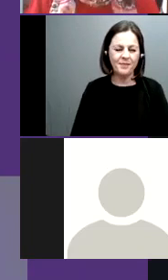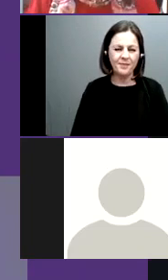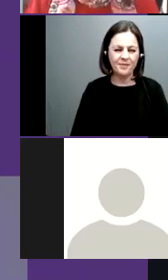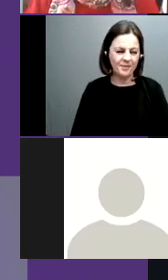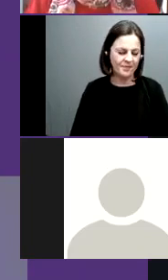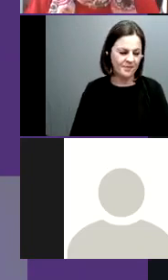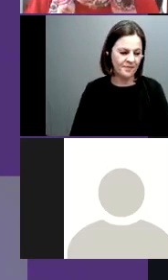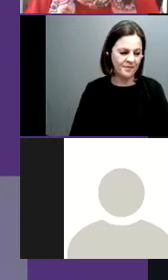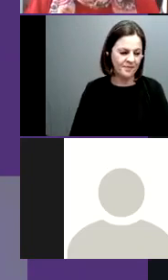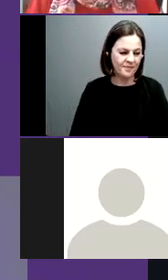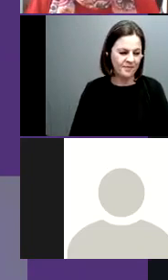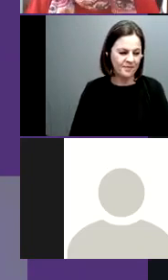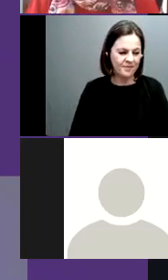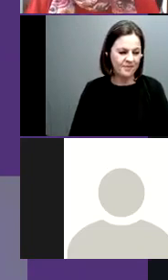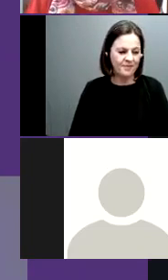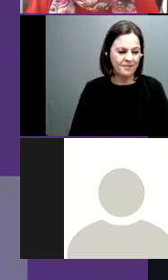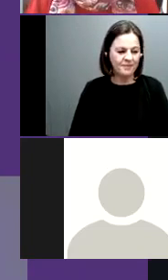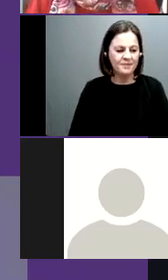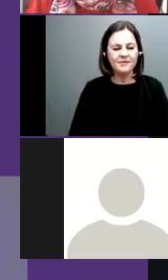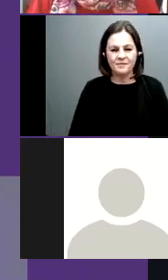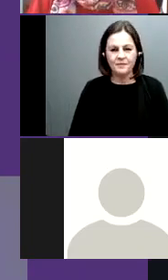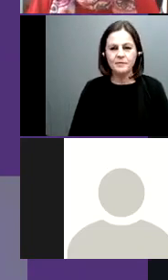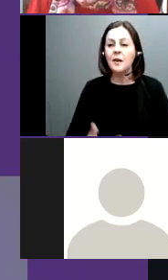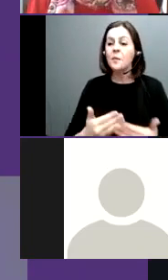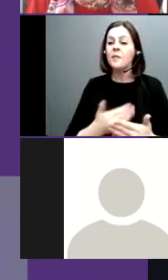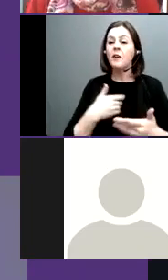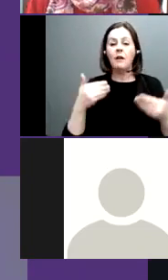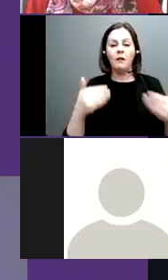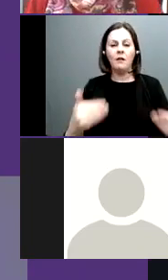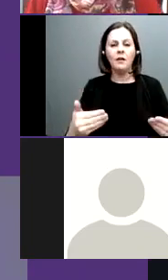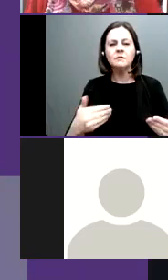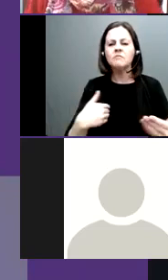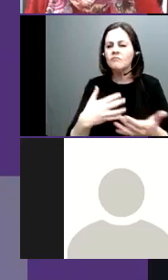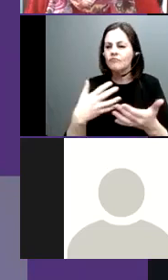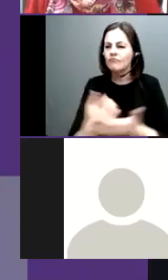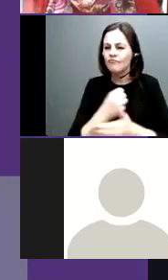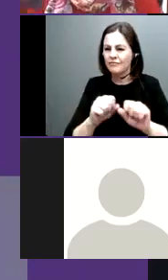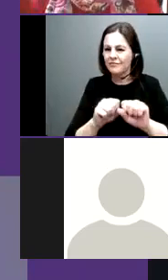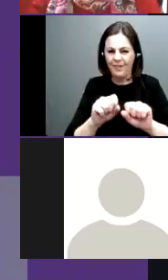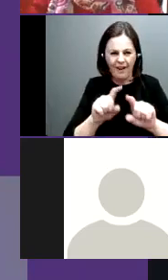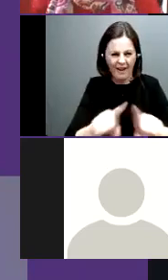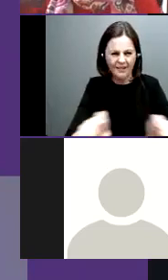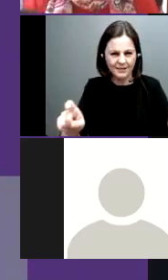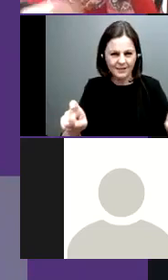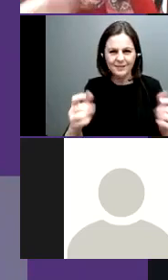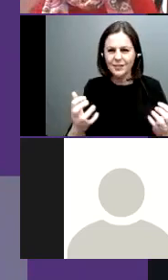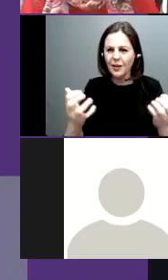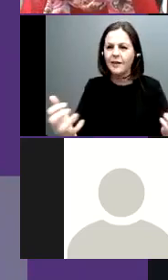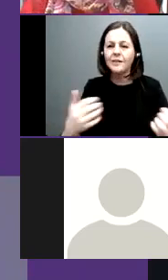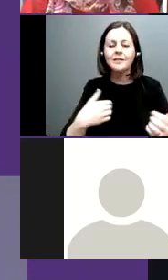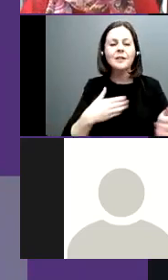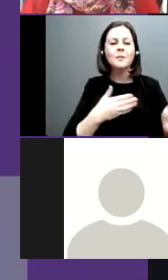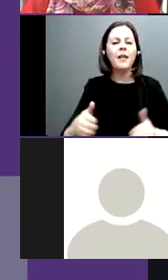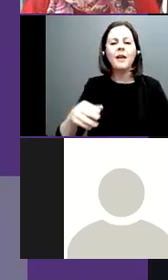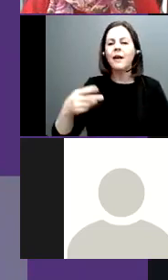Before I go into this, I want to ask a question. We were going to do a poll, but I'm just going to